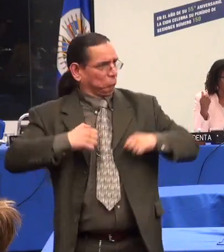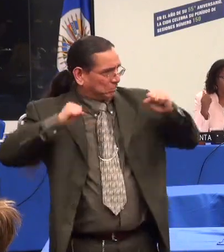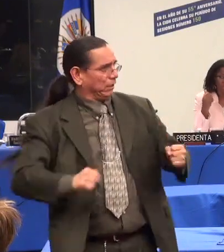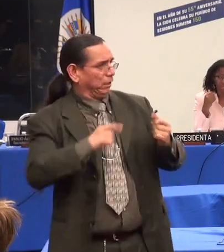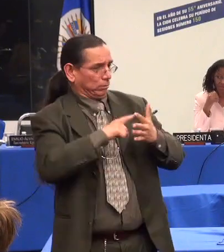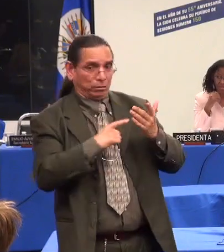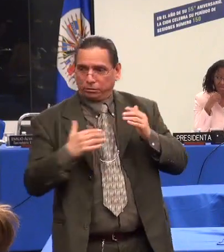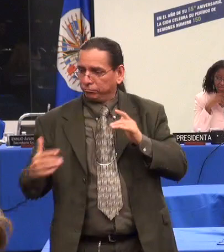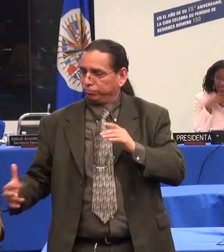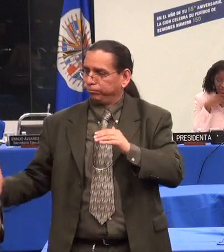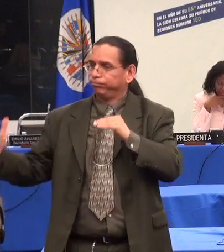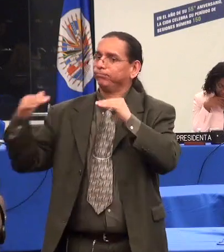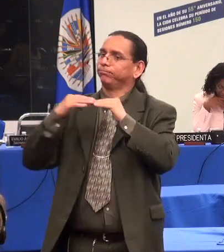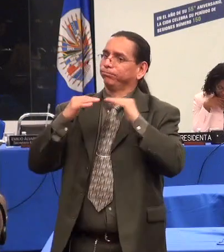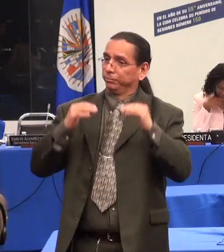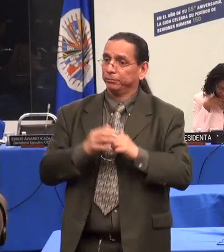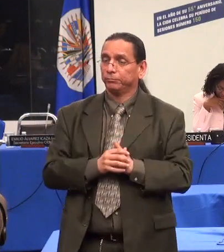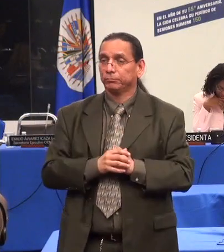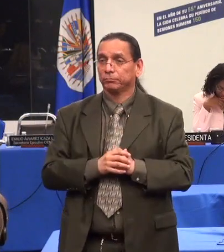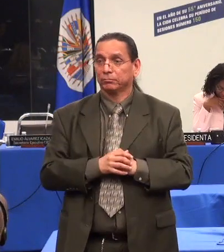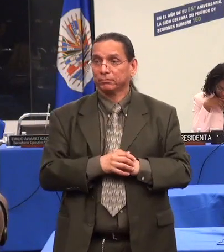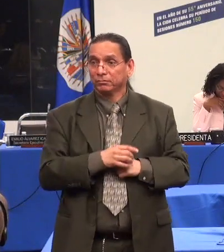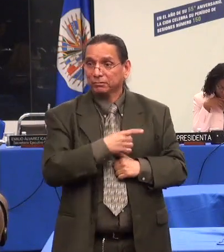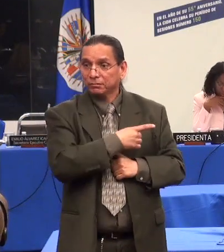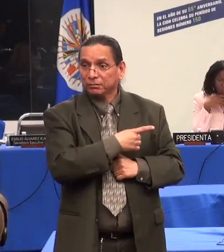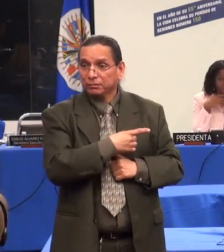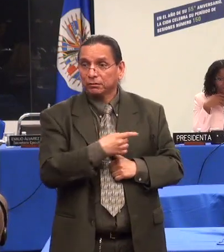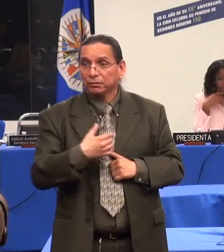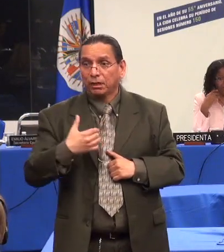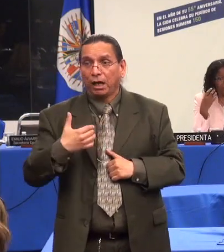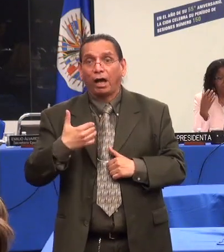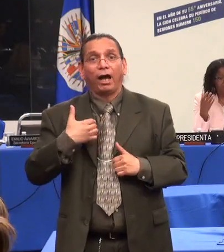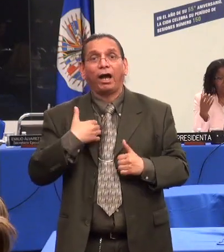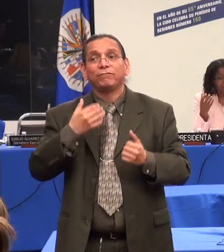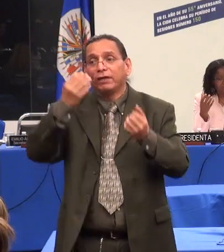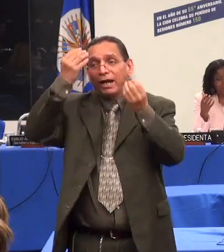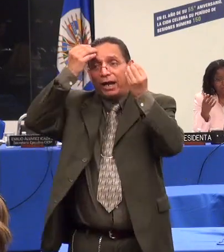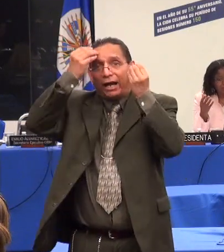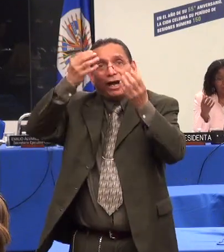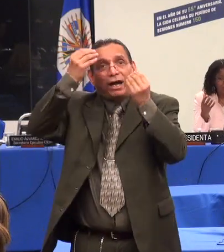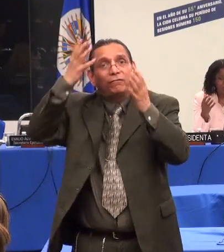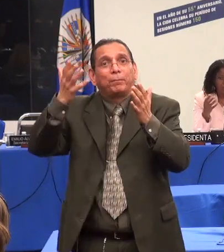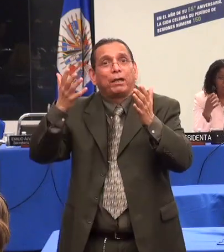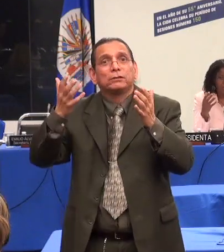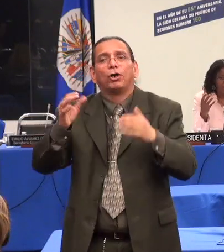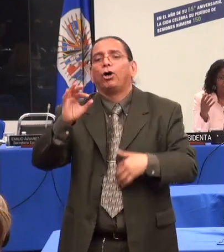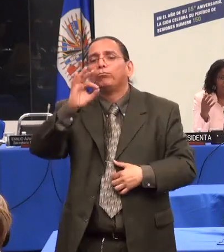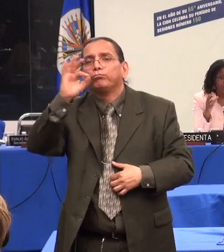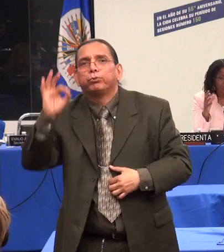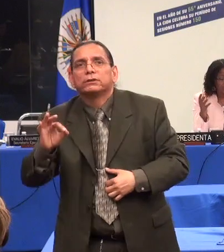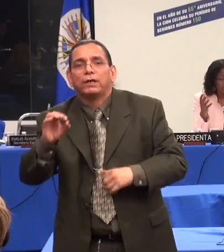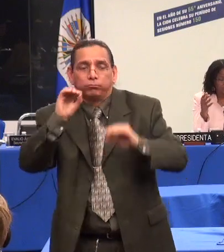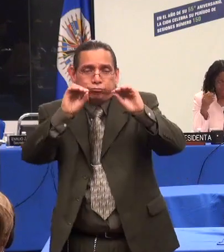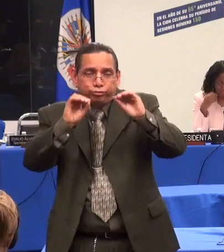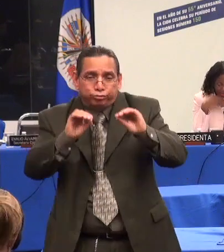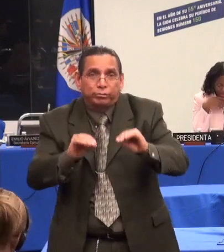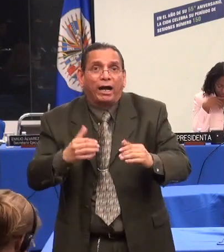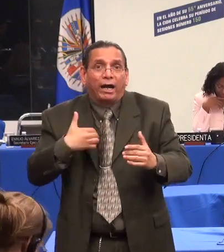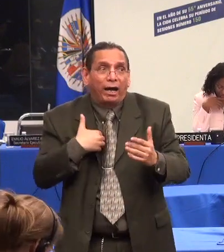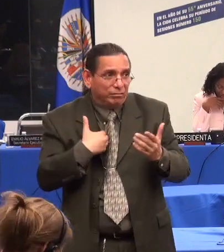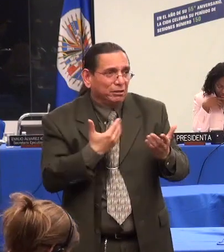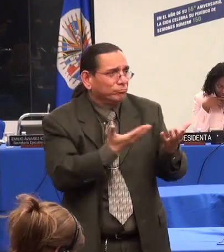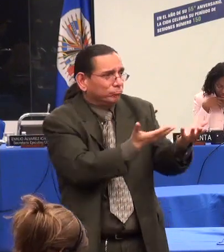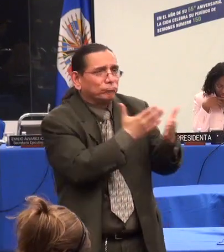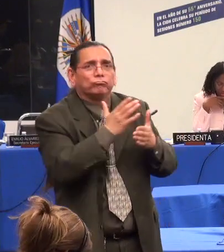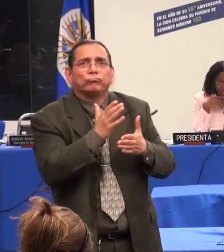that you have collected, whether you could tell us some of that disaggregated data